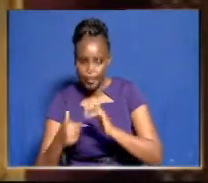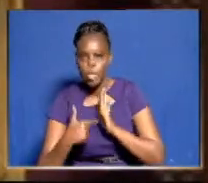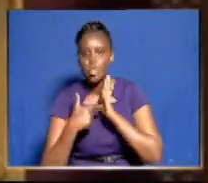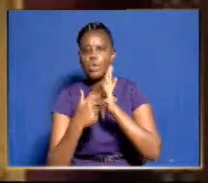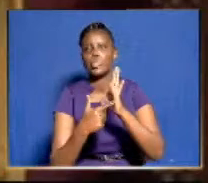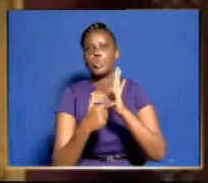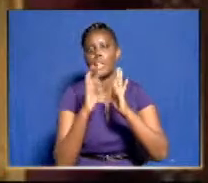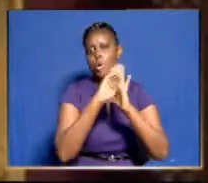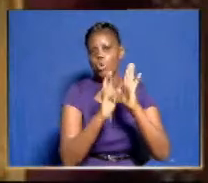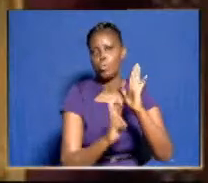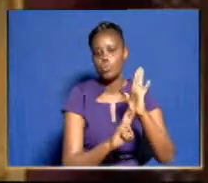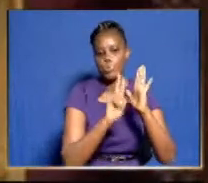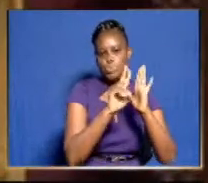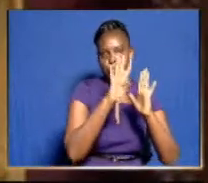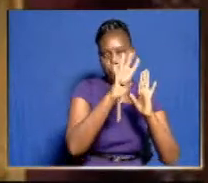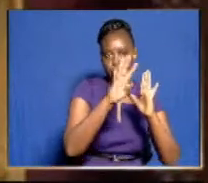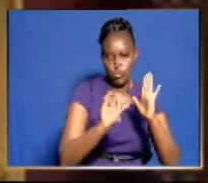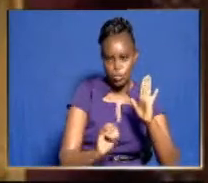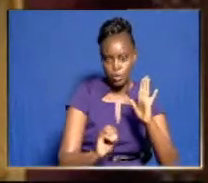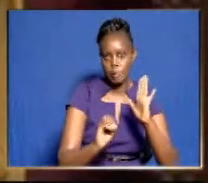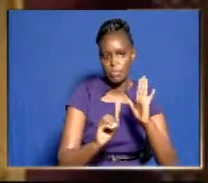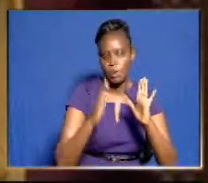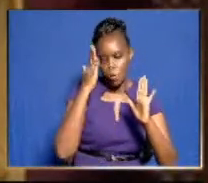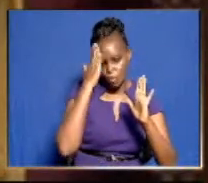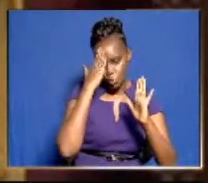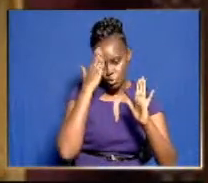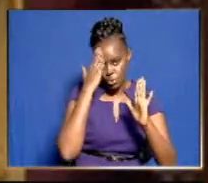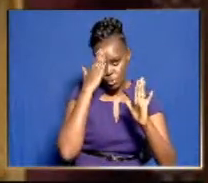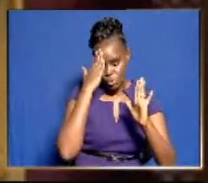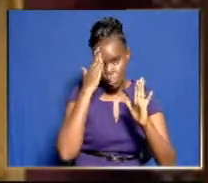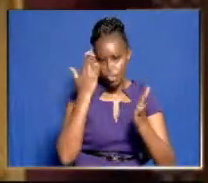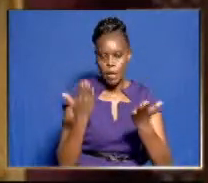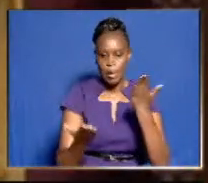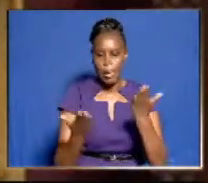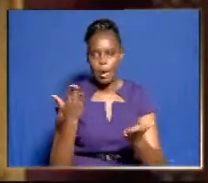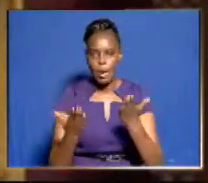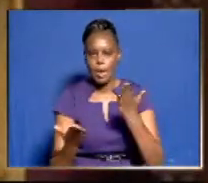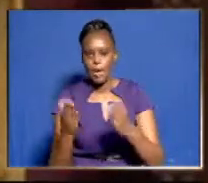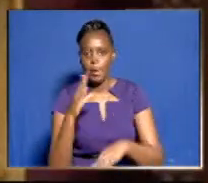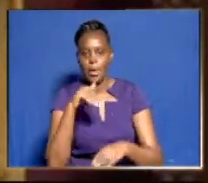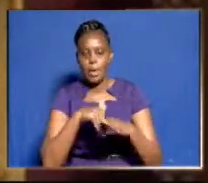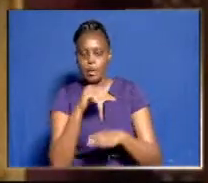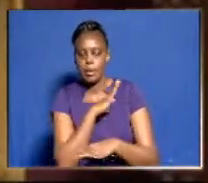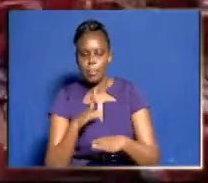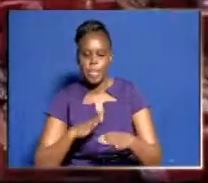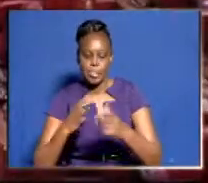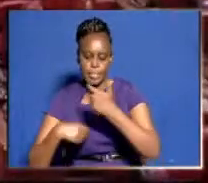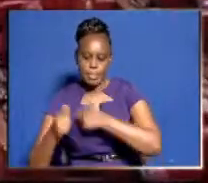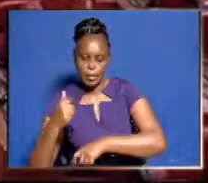under Standing Order 240, which is consideration of estimates in the Committee of Supply.